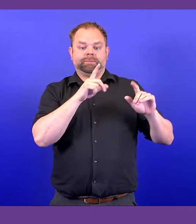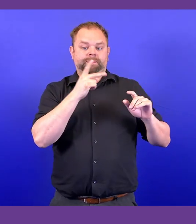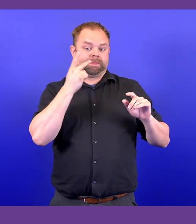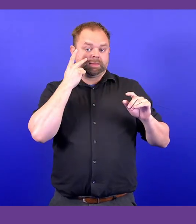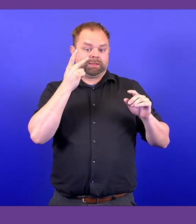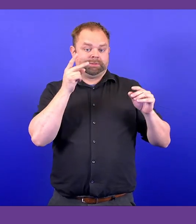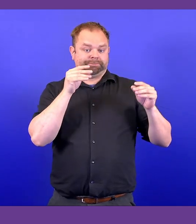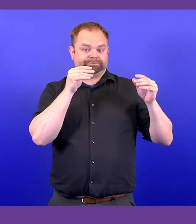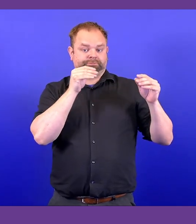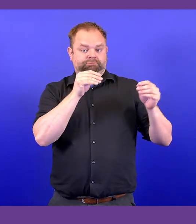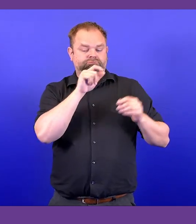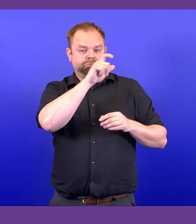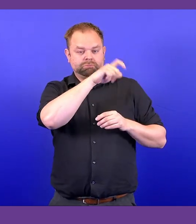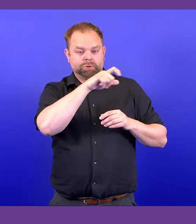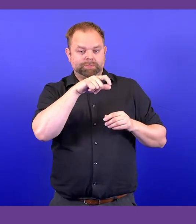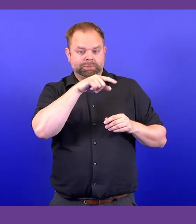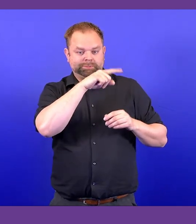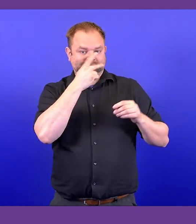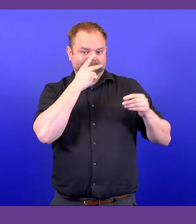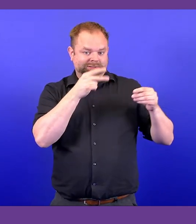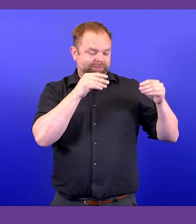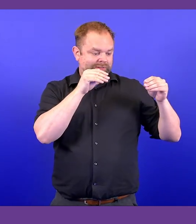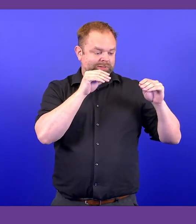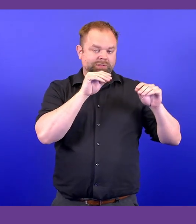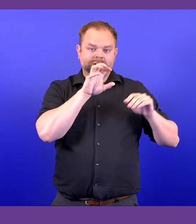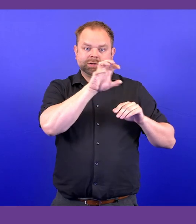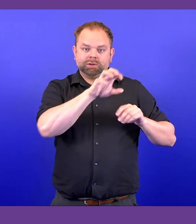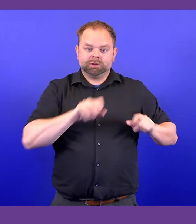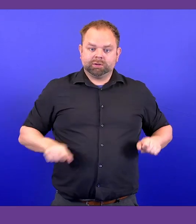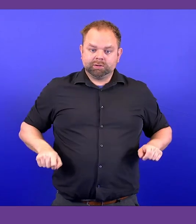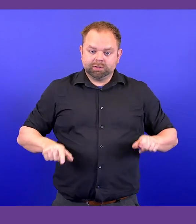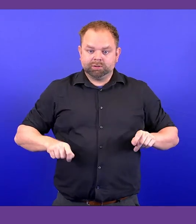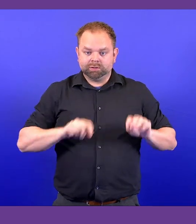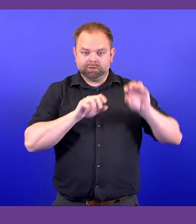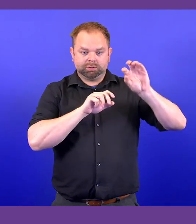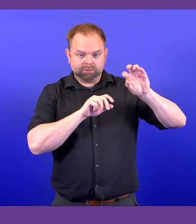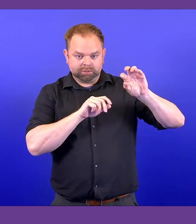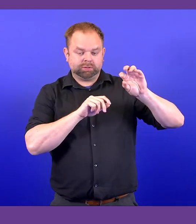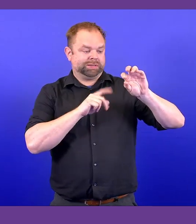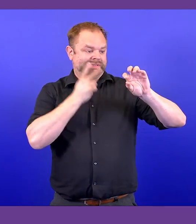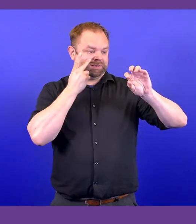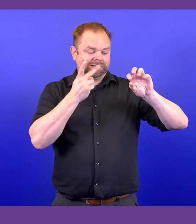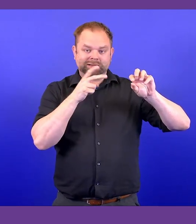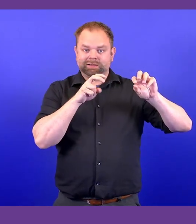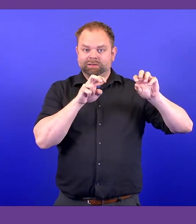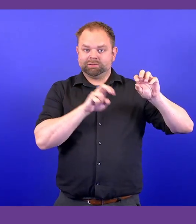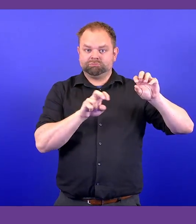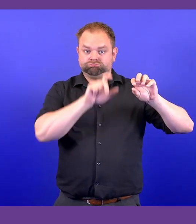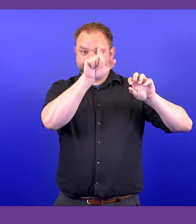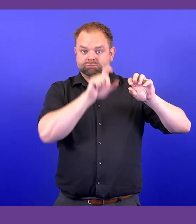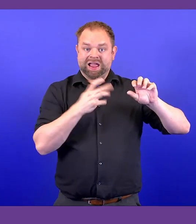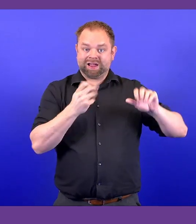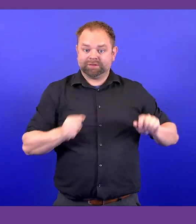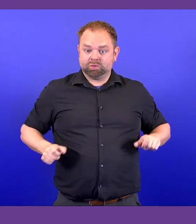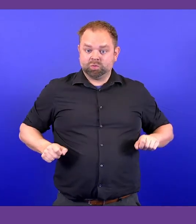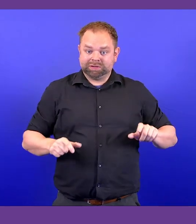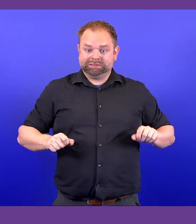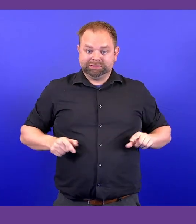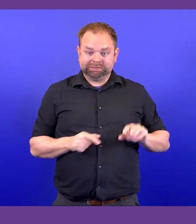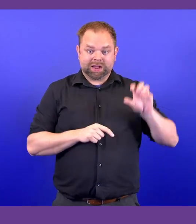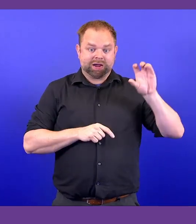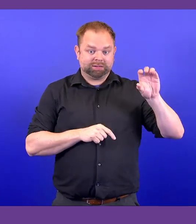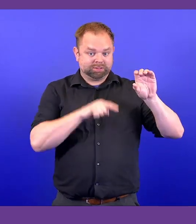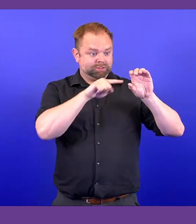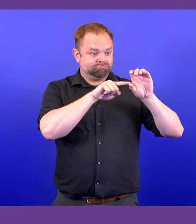wheelchair that wants to take the train, but he is stopped by the elevator that's not working. That's simply. So that's the way to change. So,